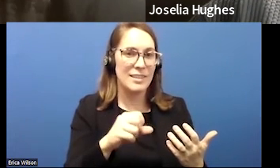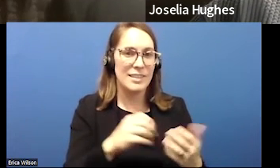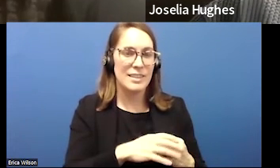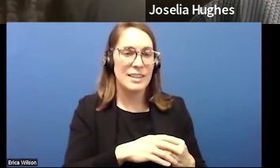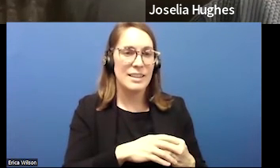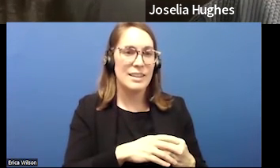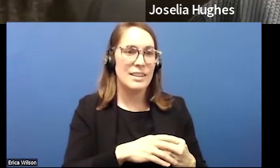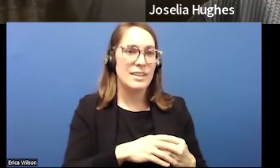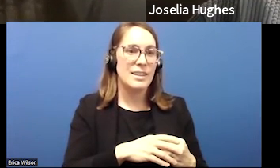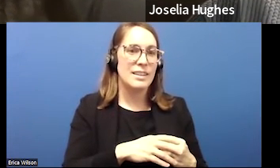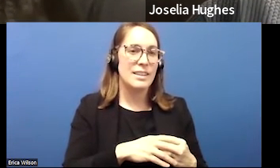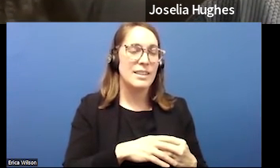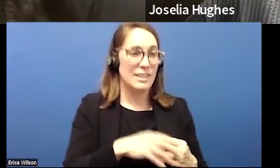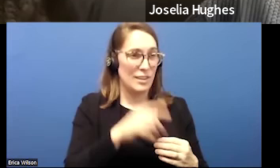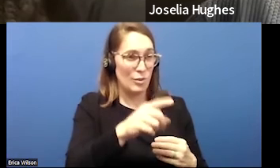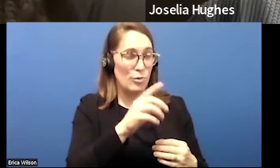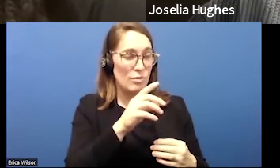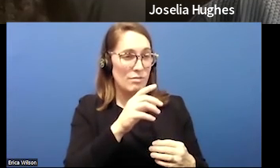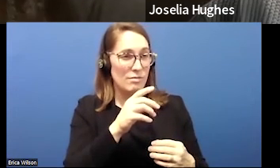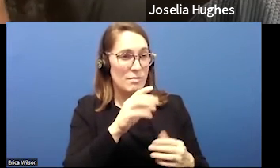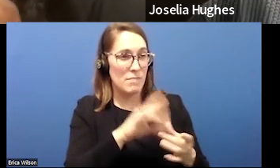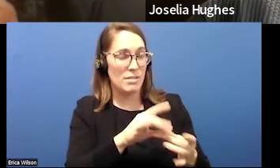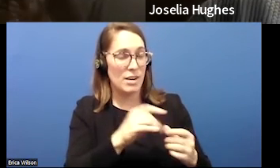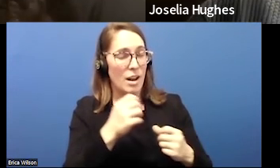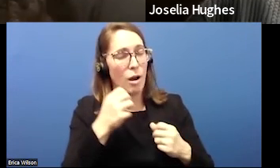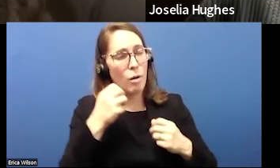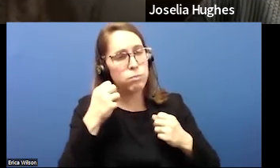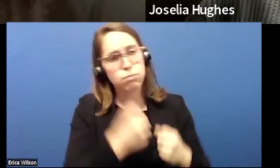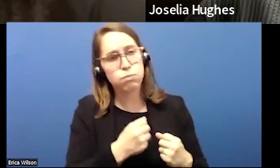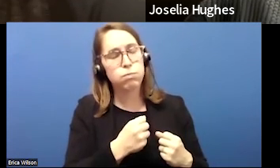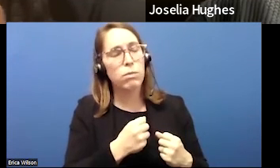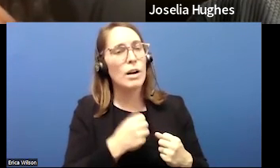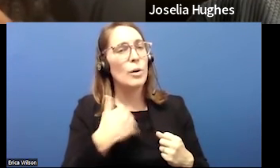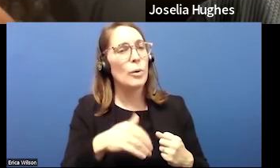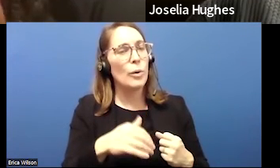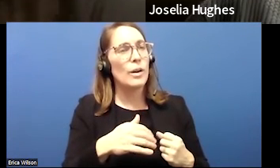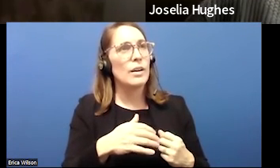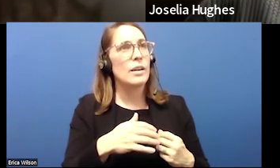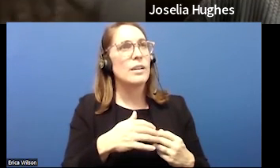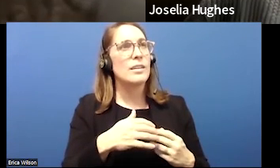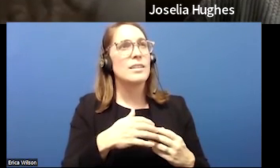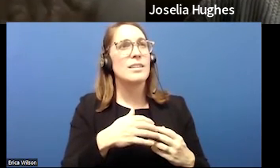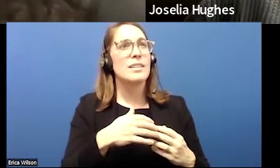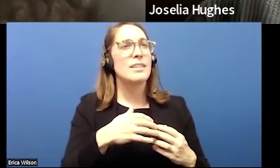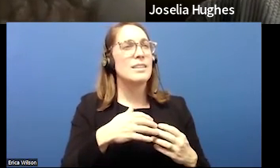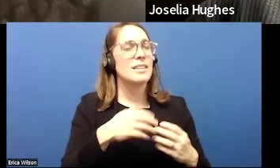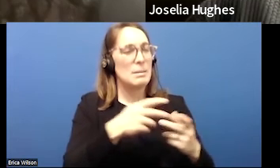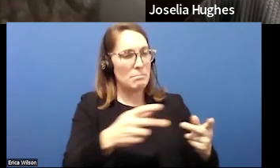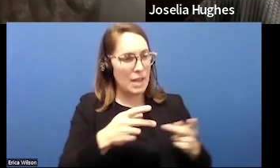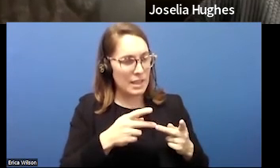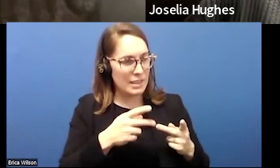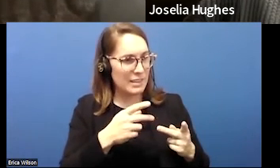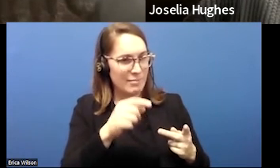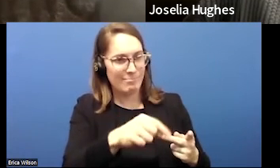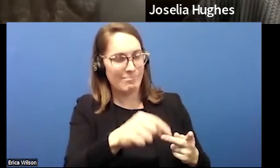like yes, the radicality, but so much space for like learning